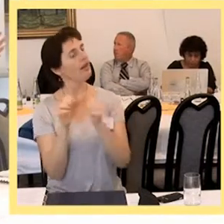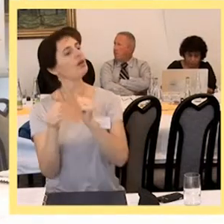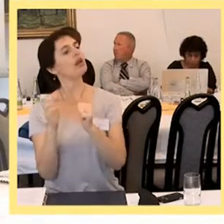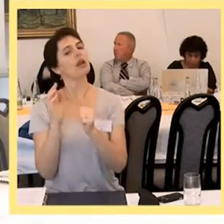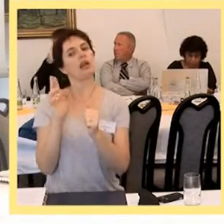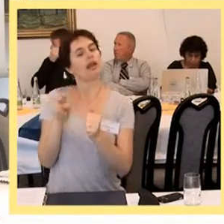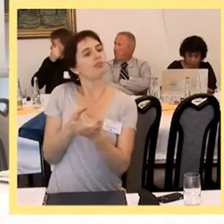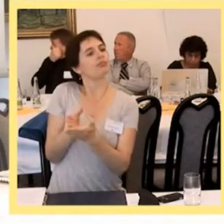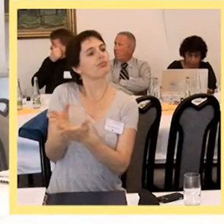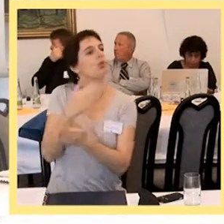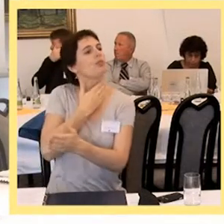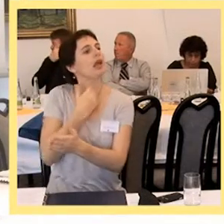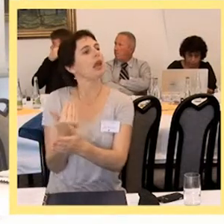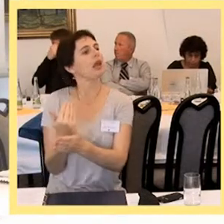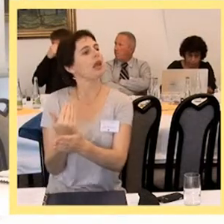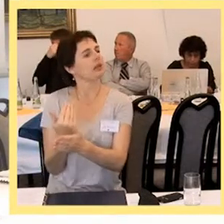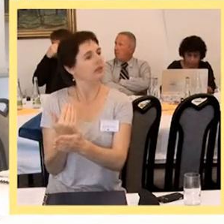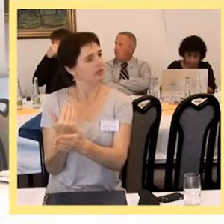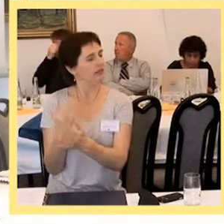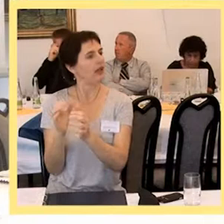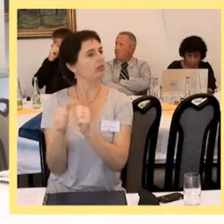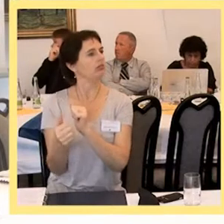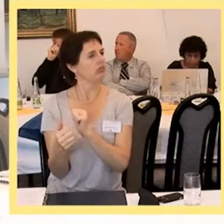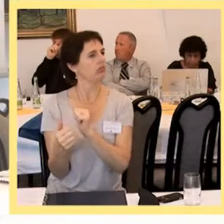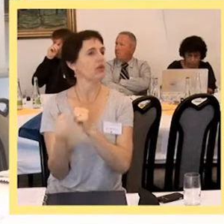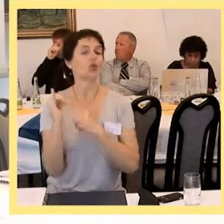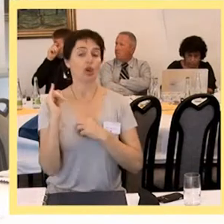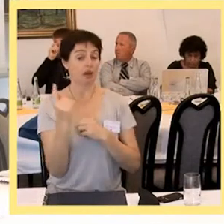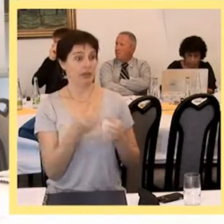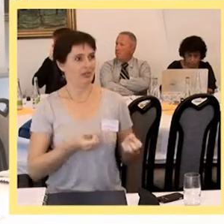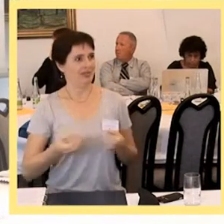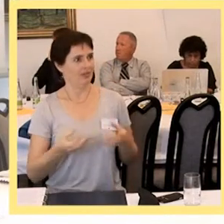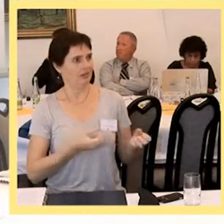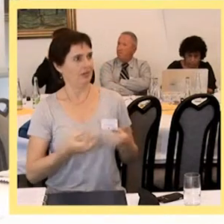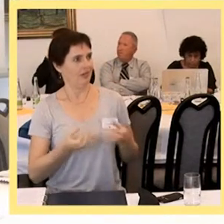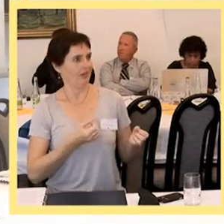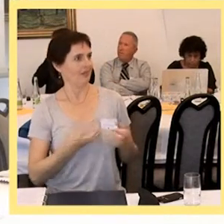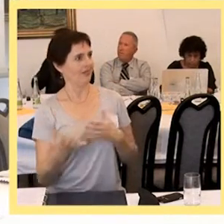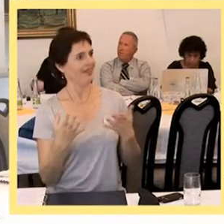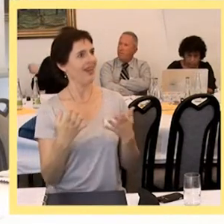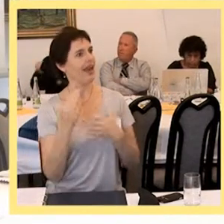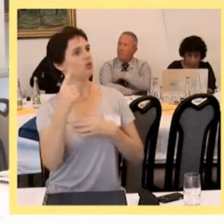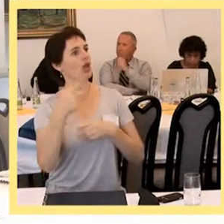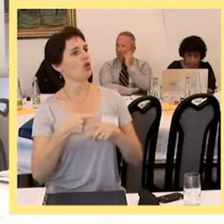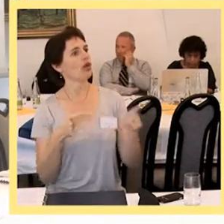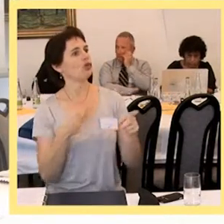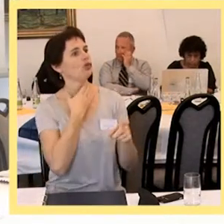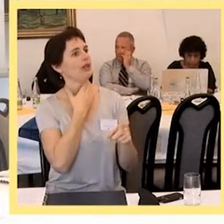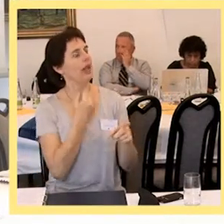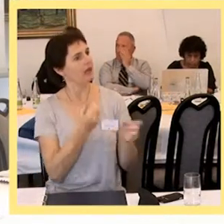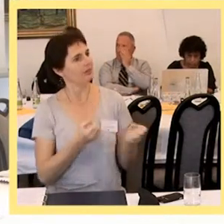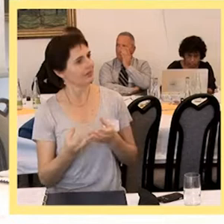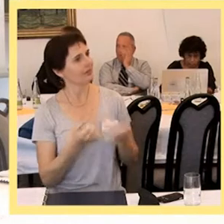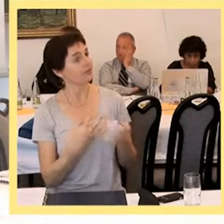live capacity. So we were sending simulated patients into the emergency department, and the hospital gave